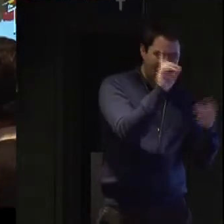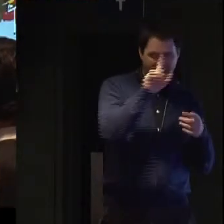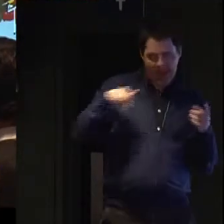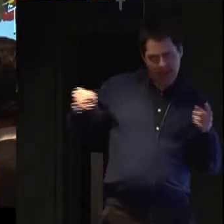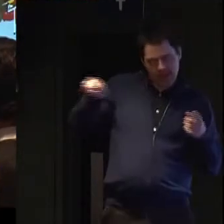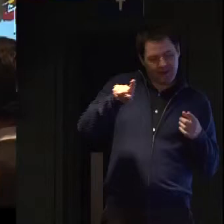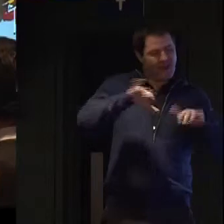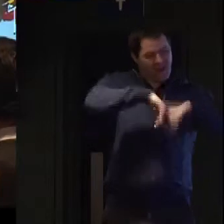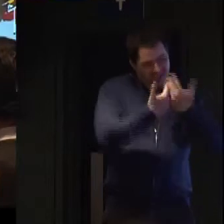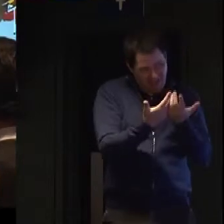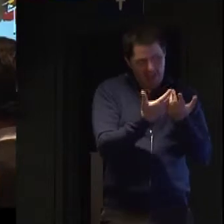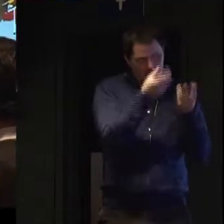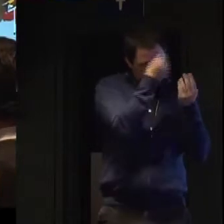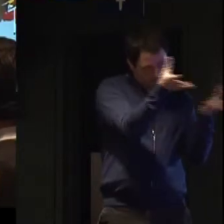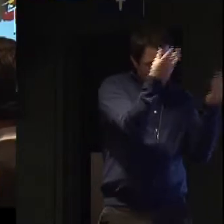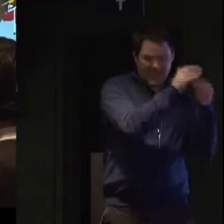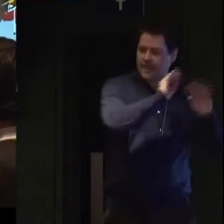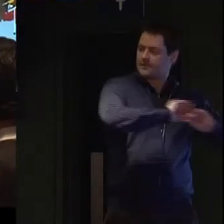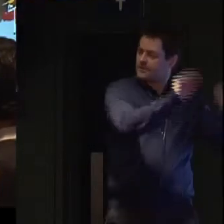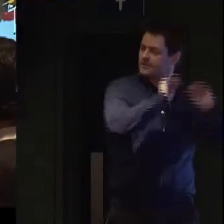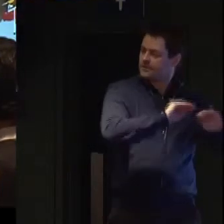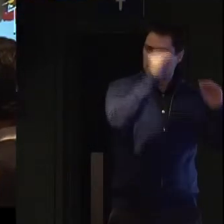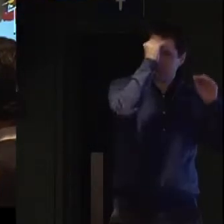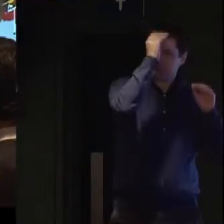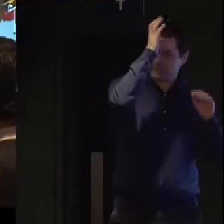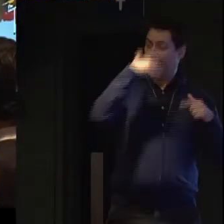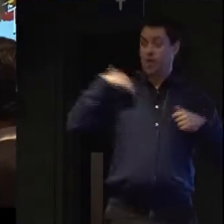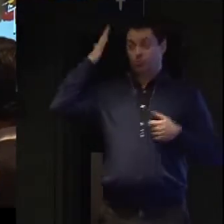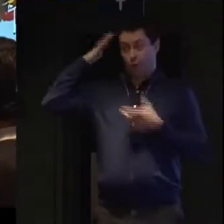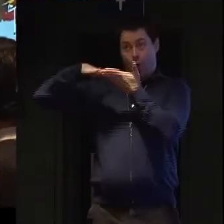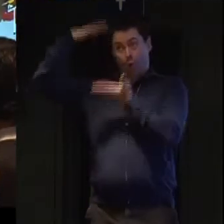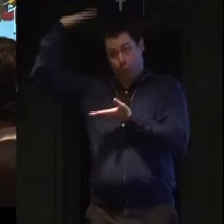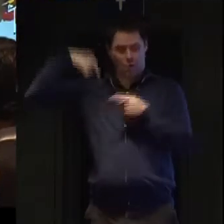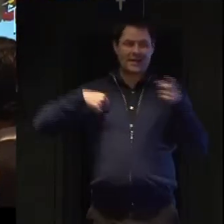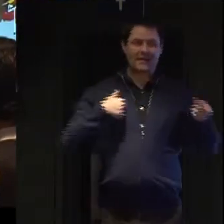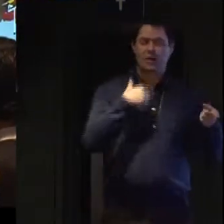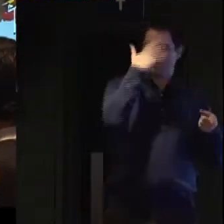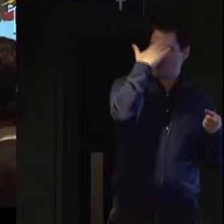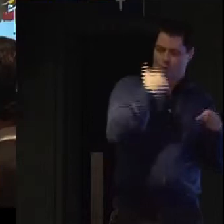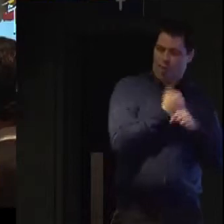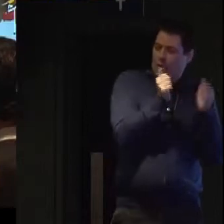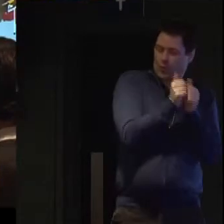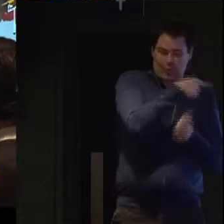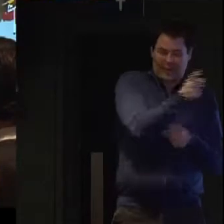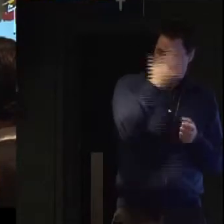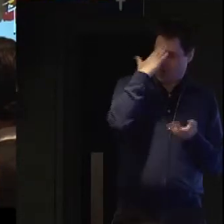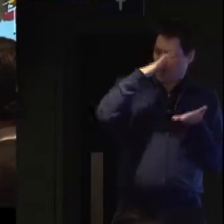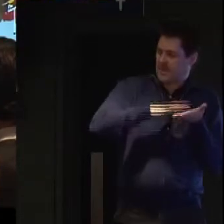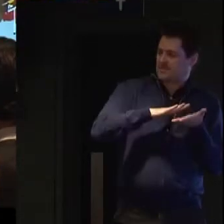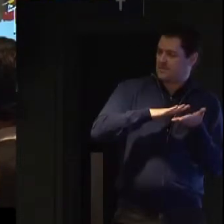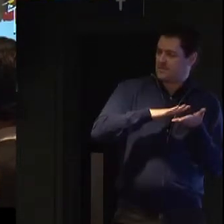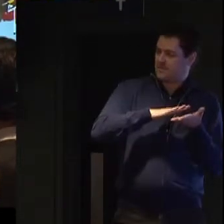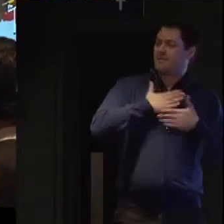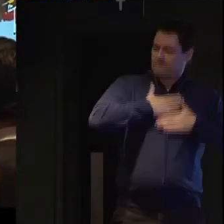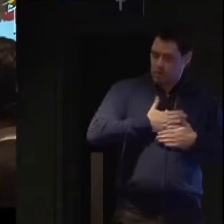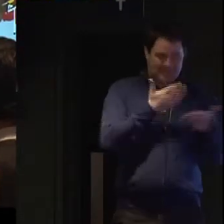of the role for the access officers. In my experience, the access officers are the most